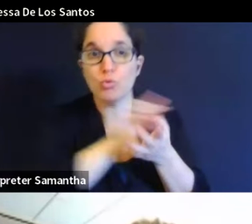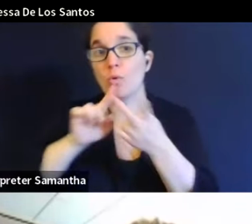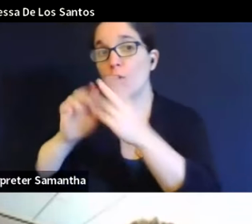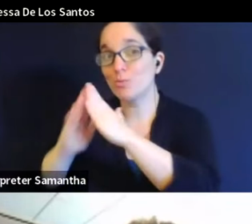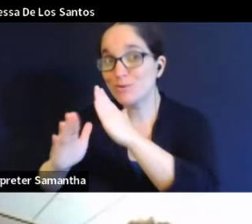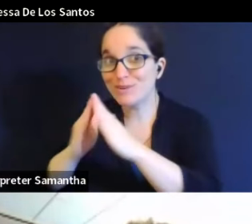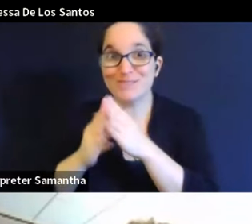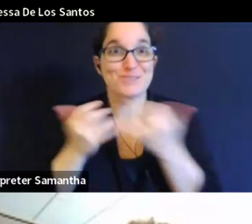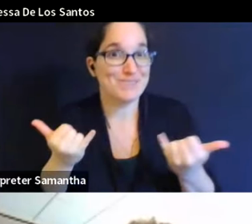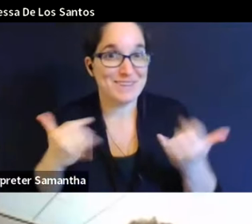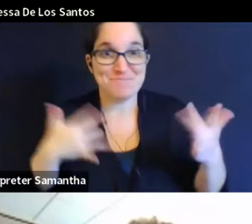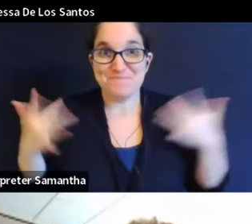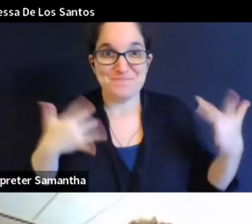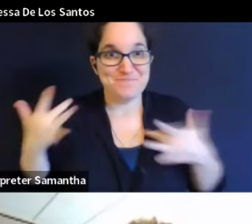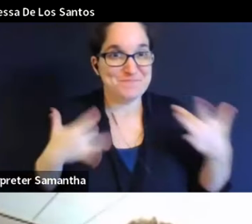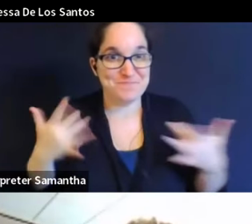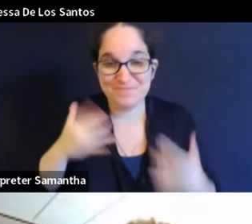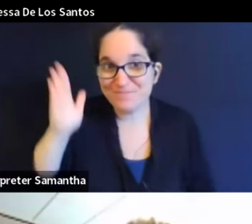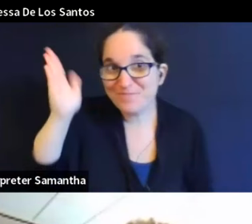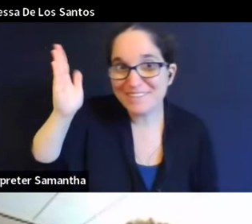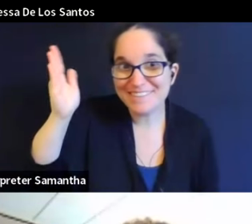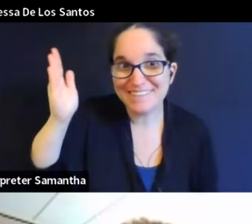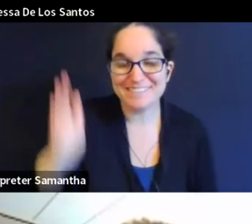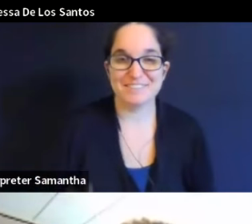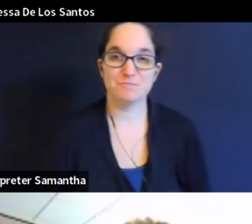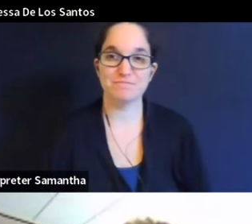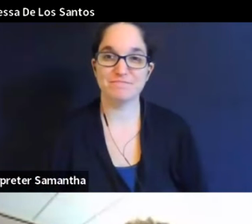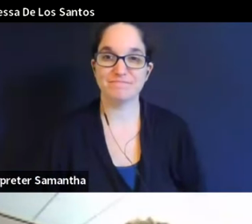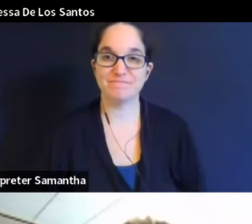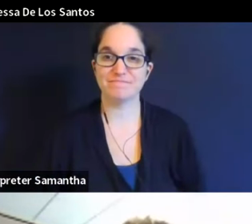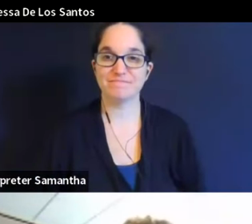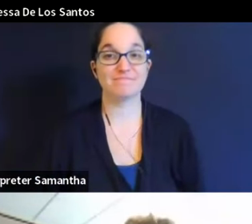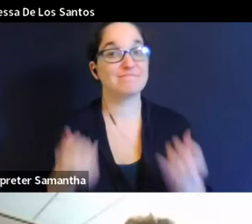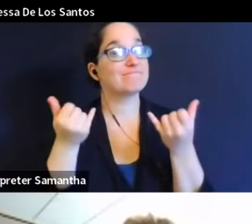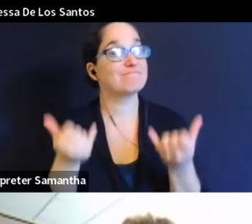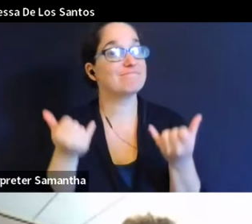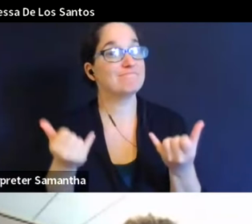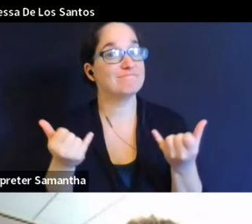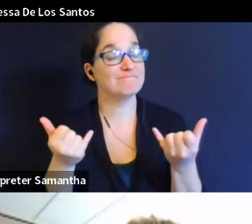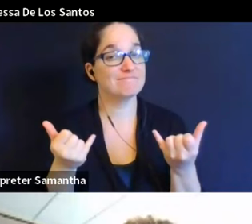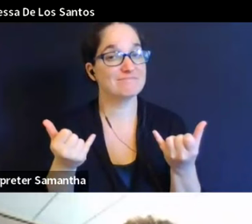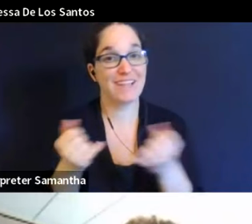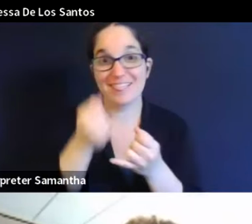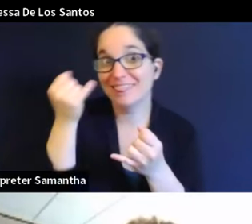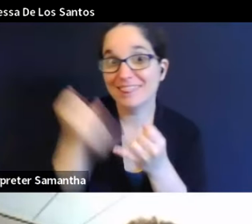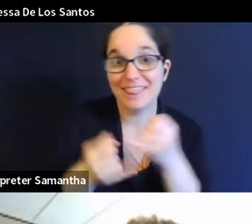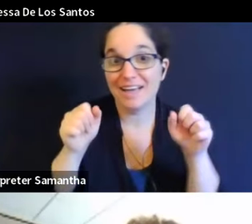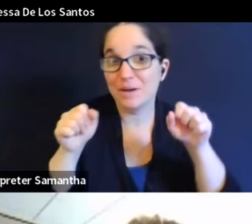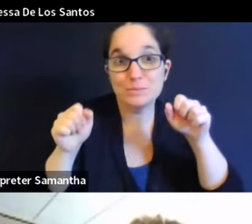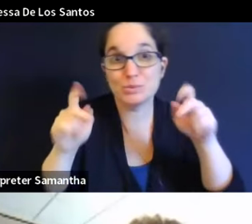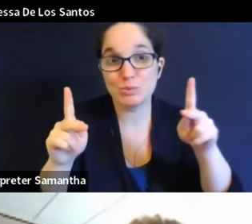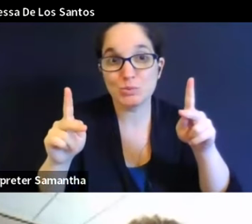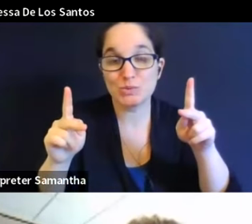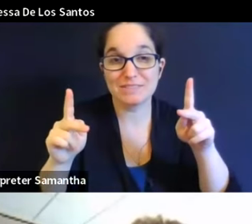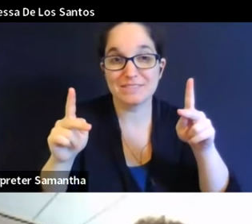today's presentation. And this is not the only, or the last opportunity that, we'll